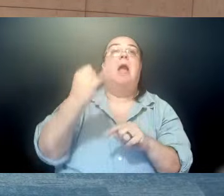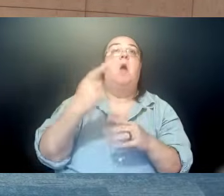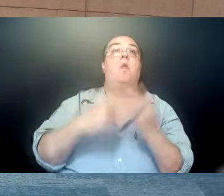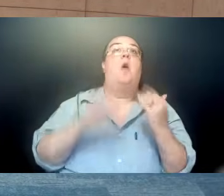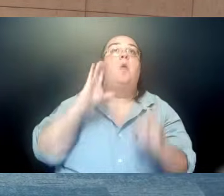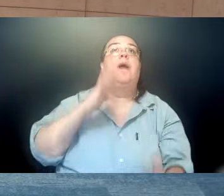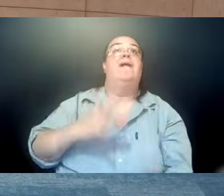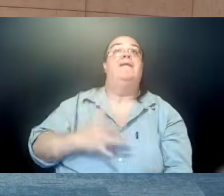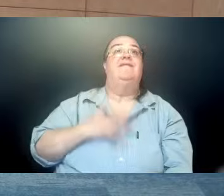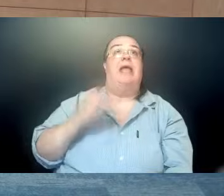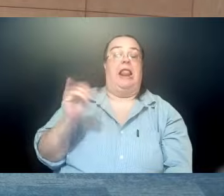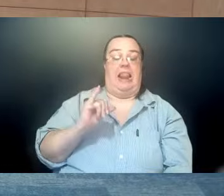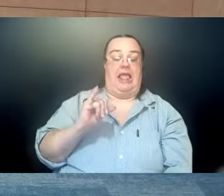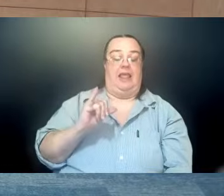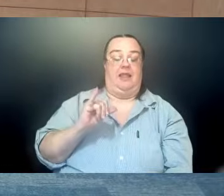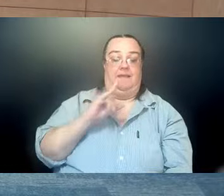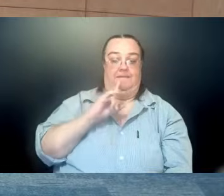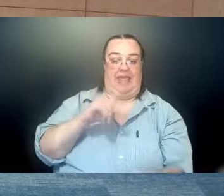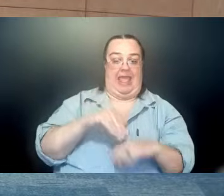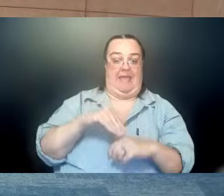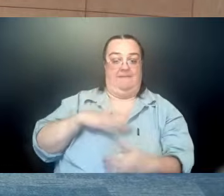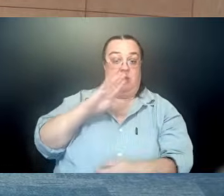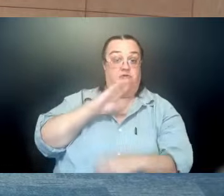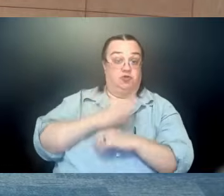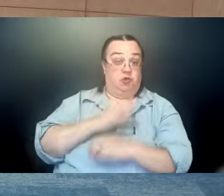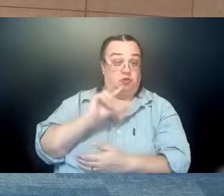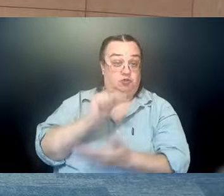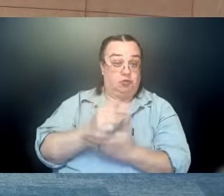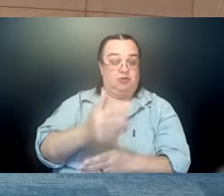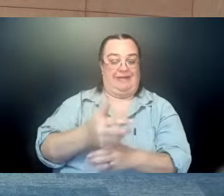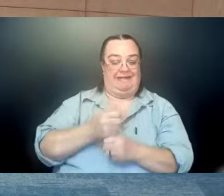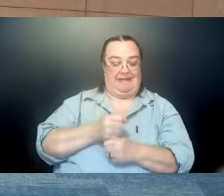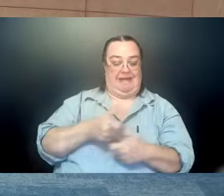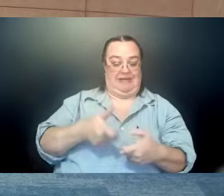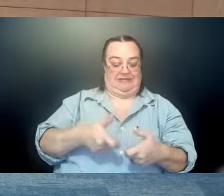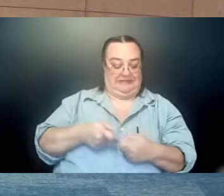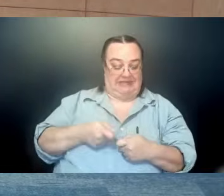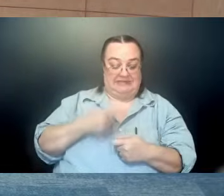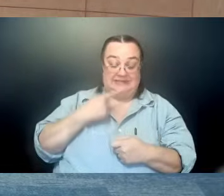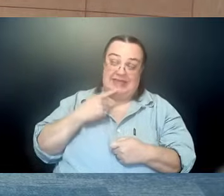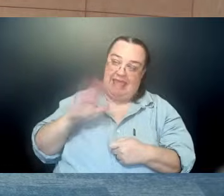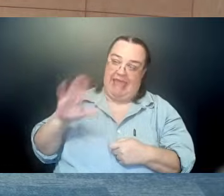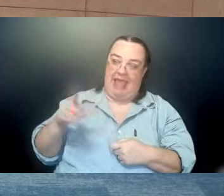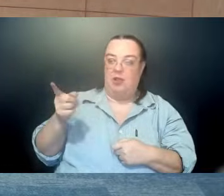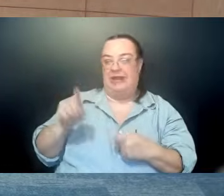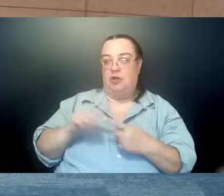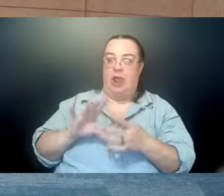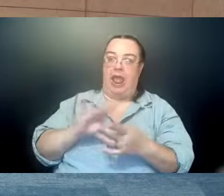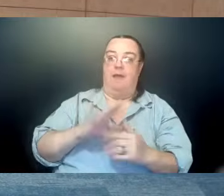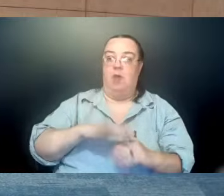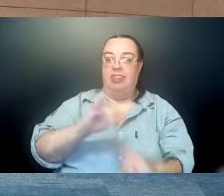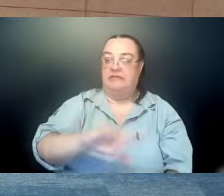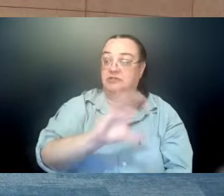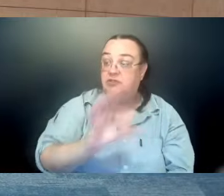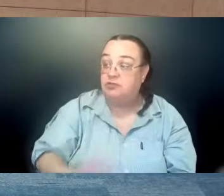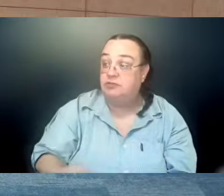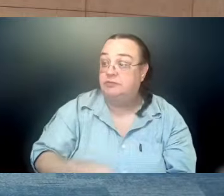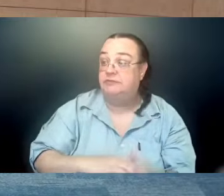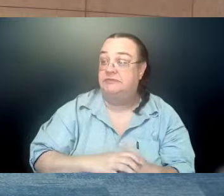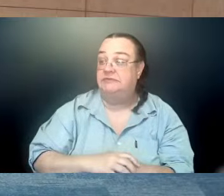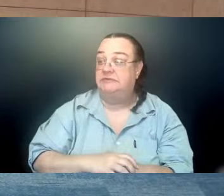at my daughter's graduation and receive a text saying, hey, but you need to hop on this Zoom.